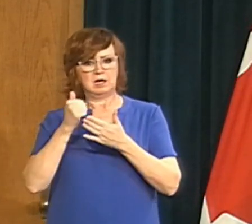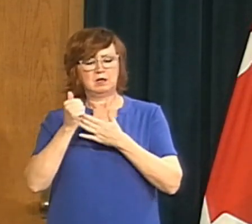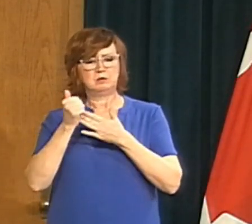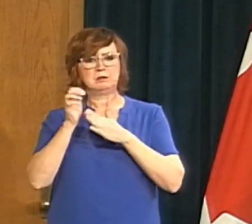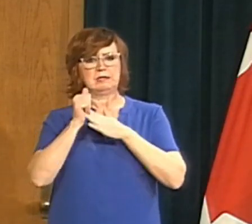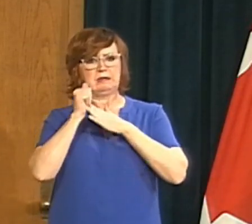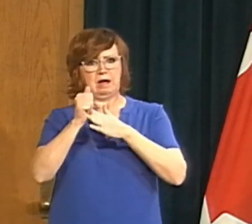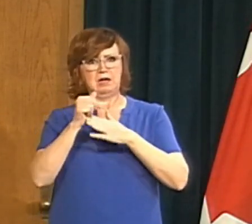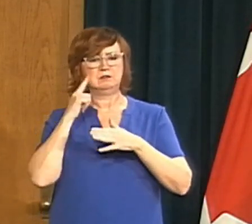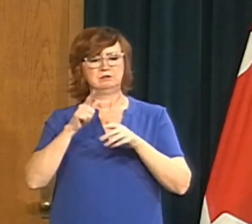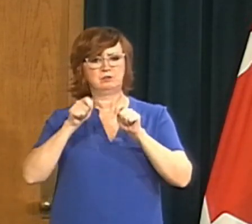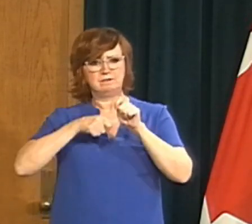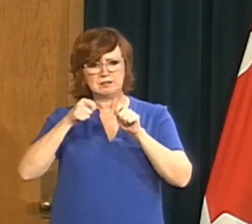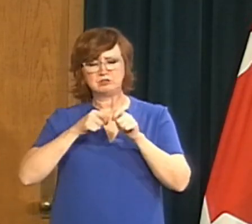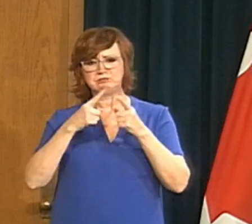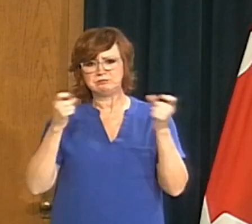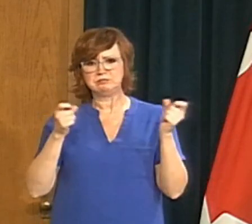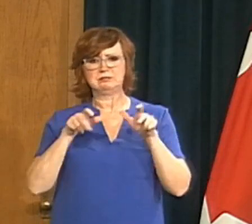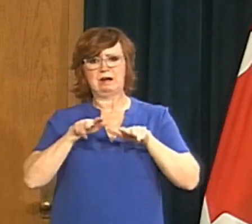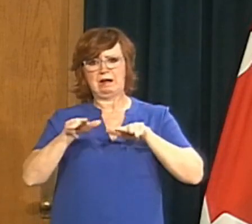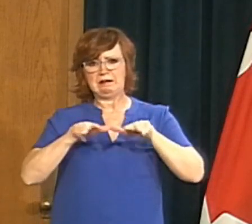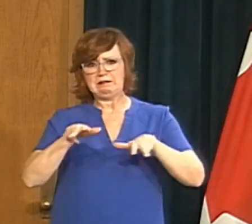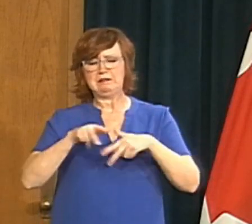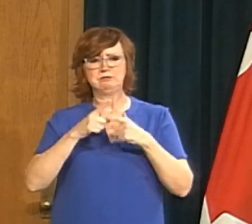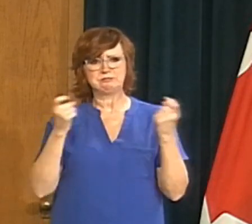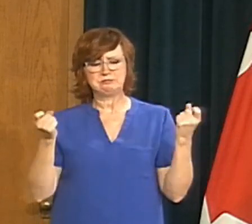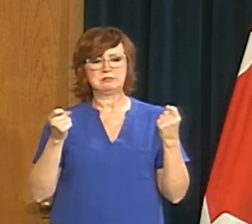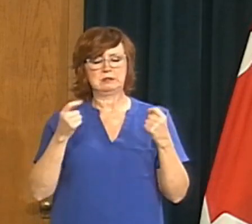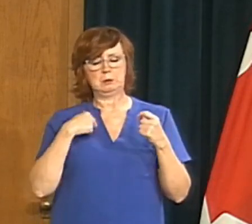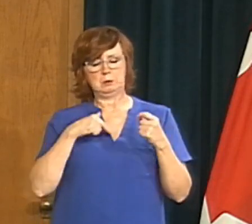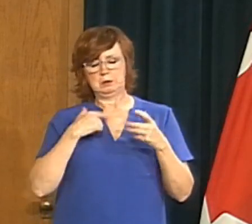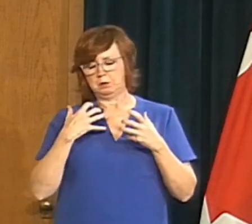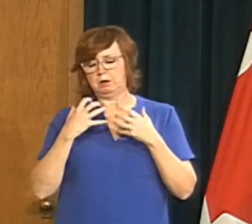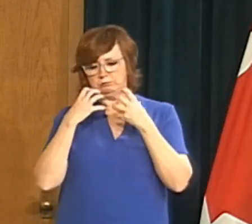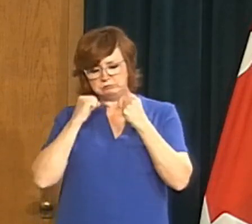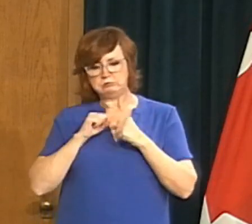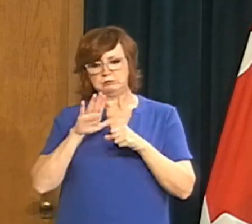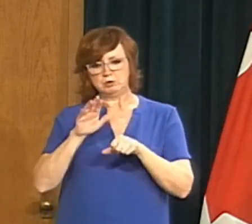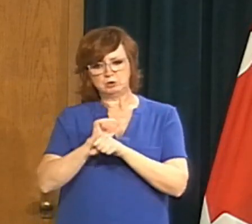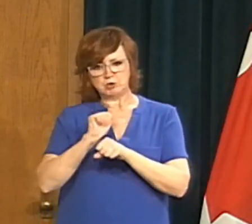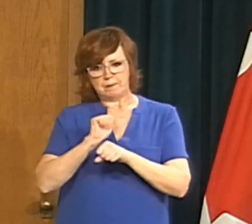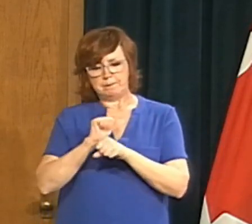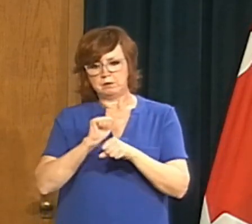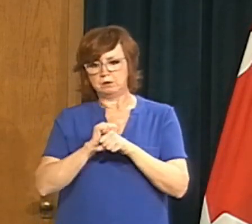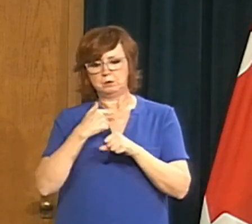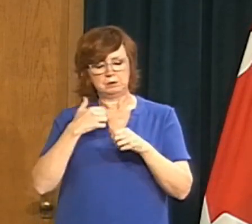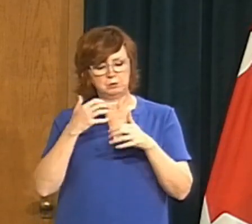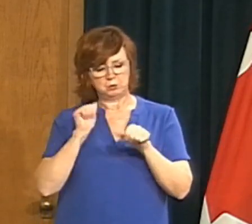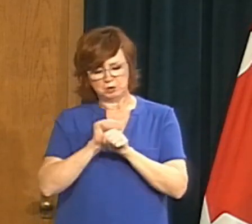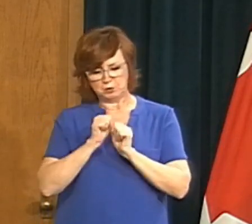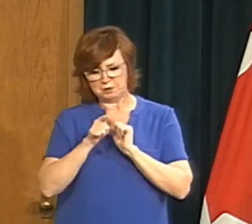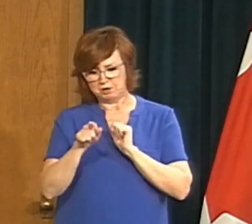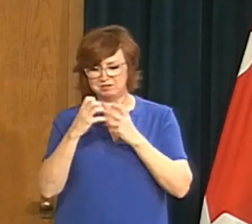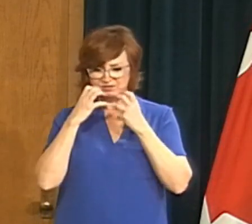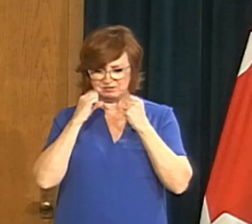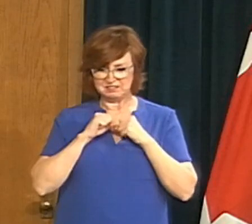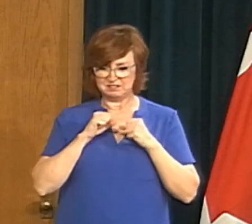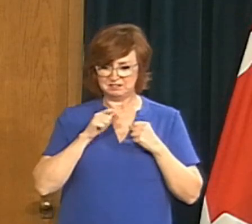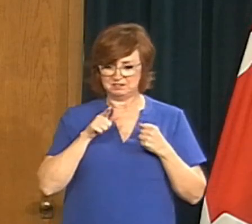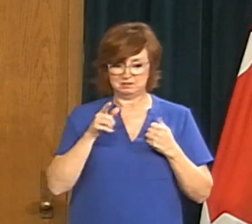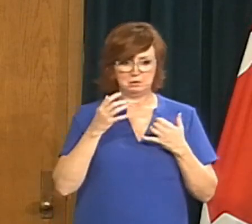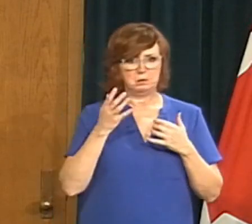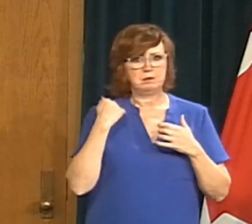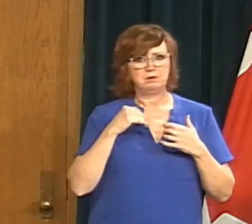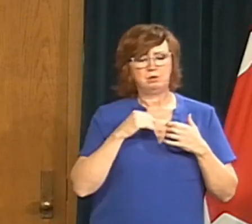today, and trying to work with our outfitting industry as best as we can, understanding that they not only now have lost their international